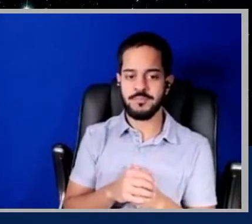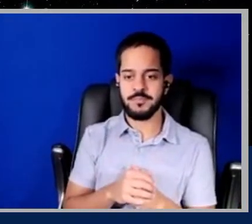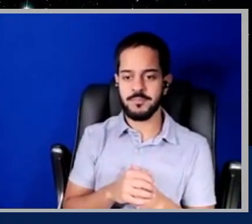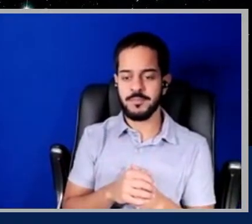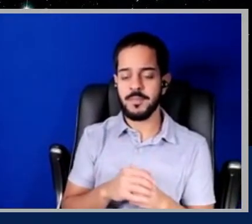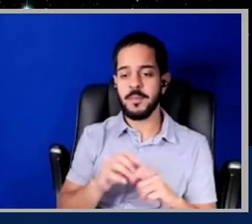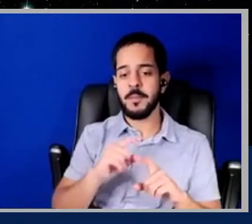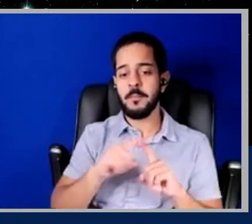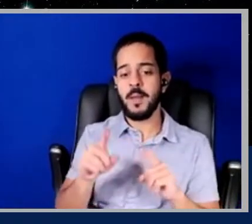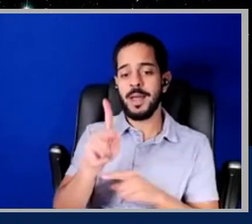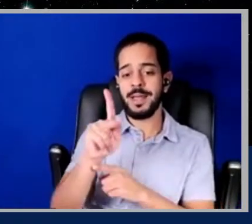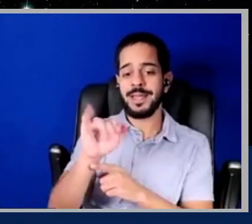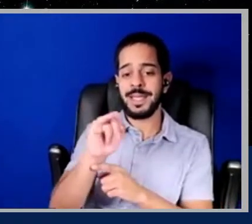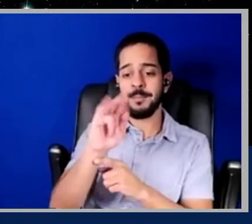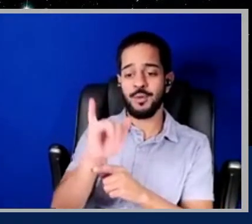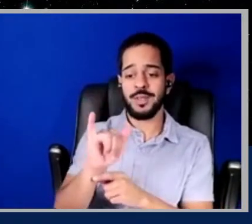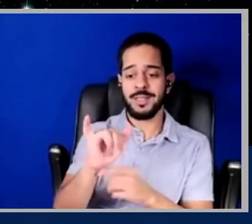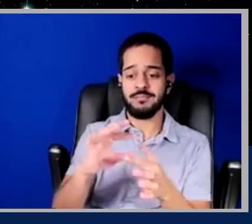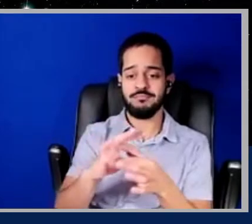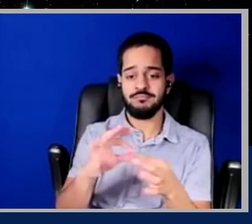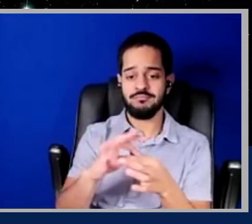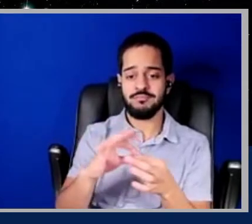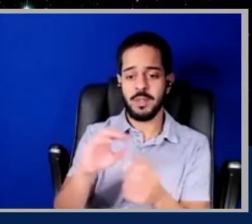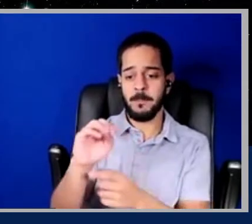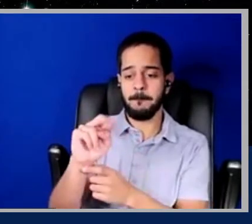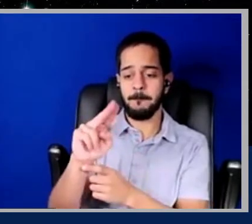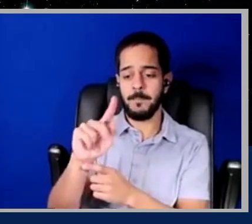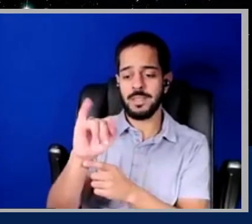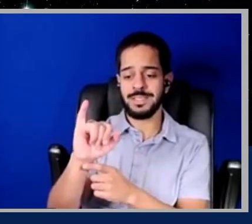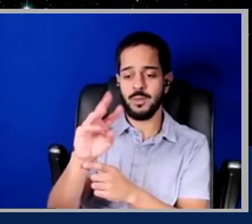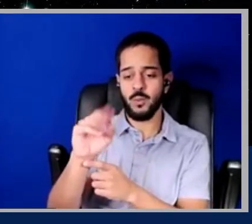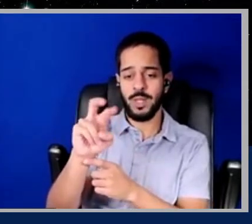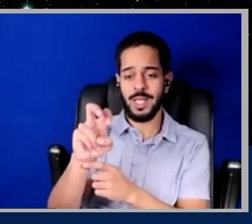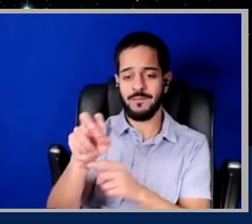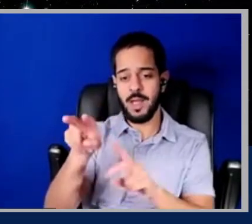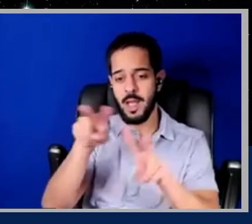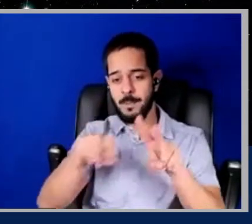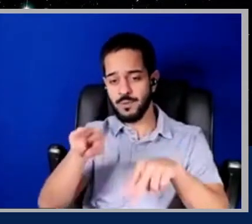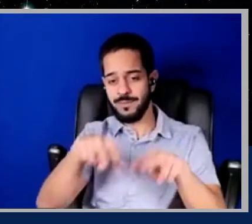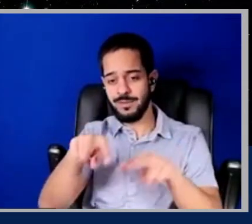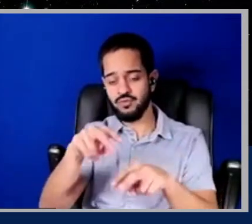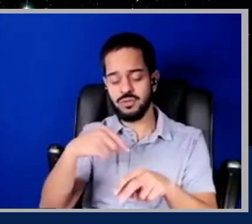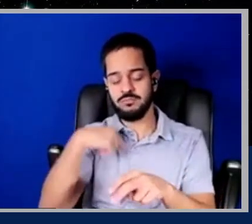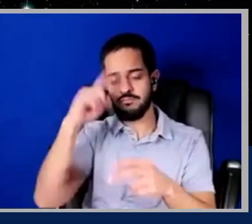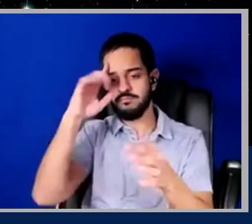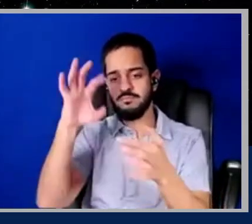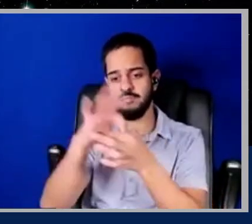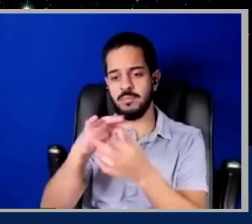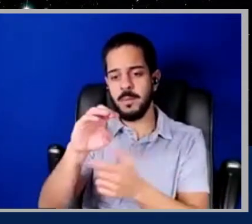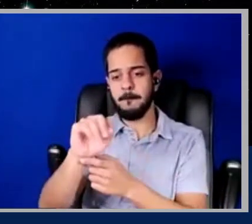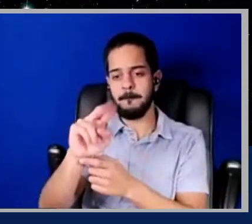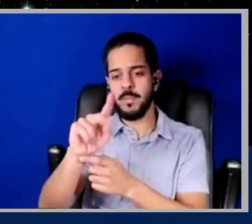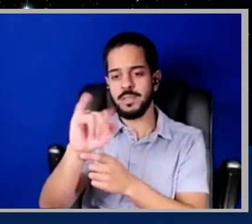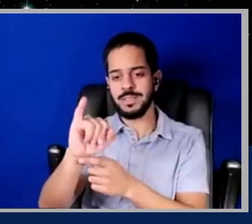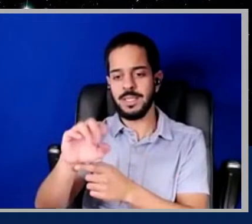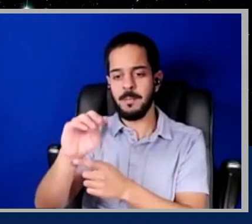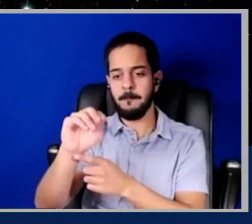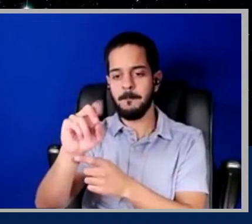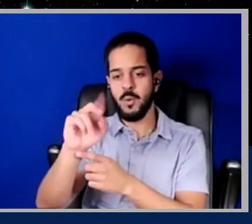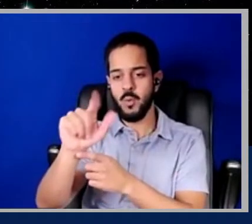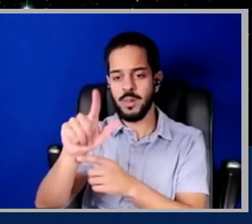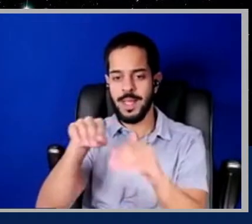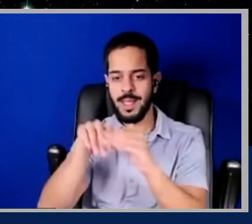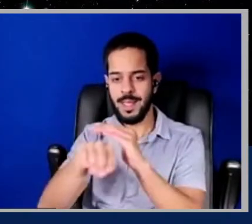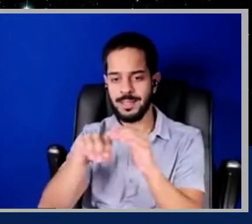saying, multi-wavelength observations make me think a lot about multimodal access. And Daz, I actually uploaded a picture,